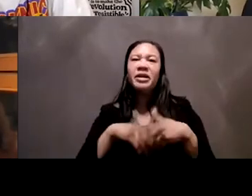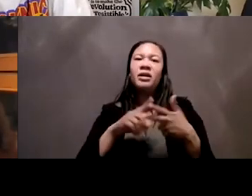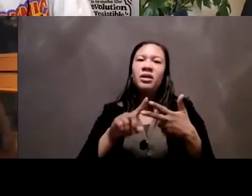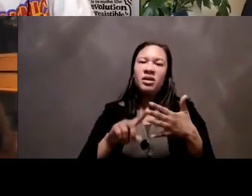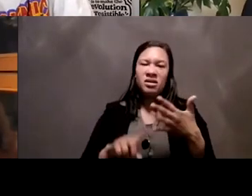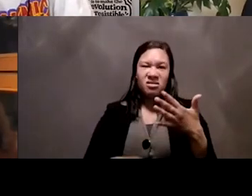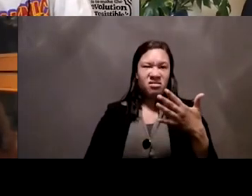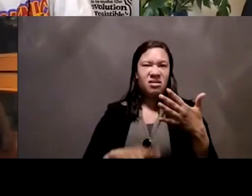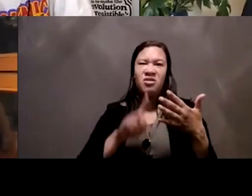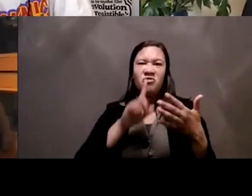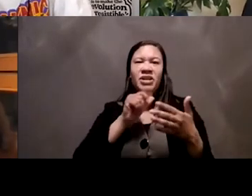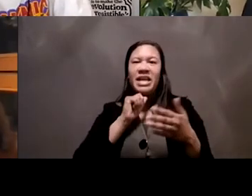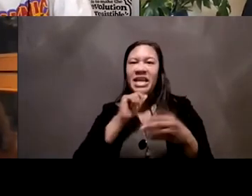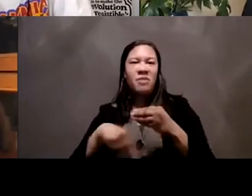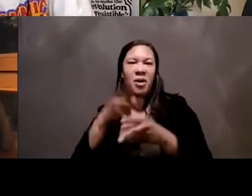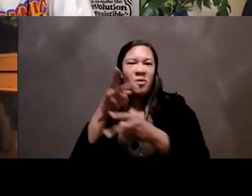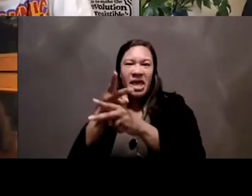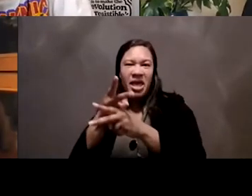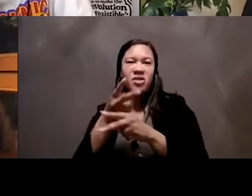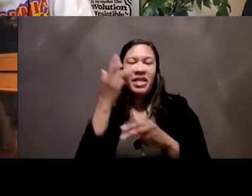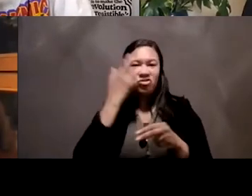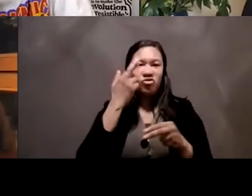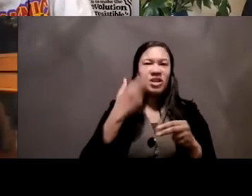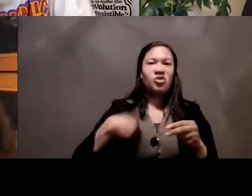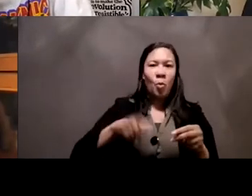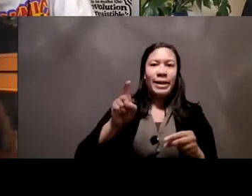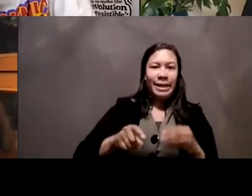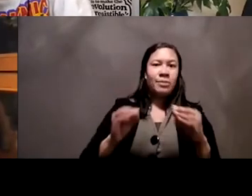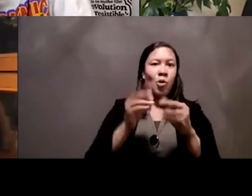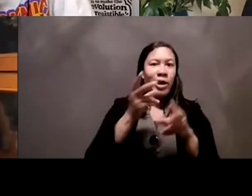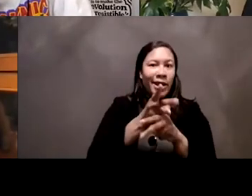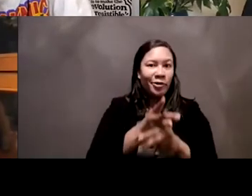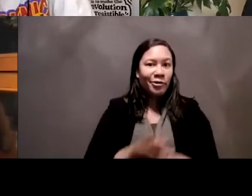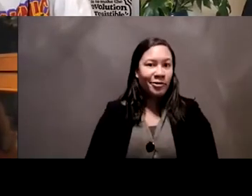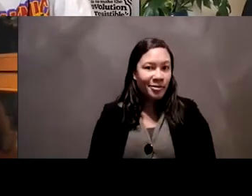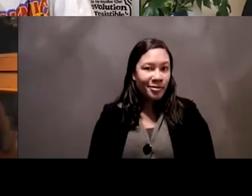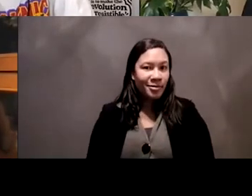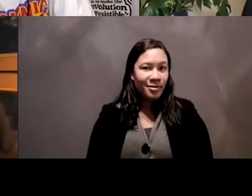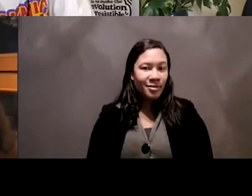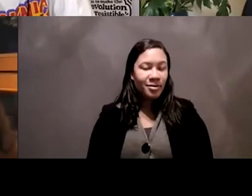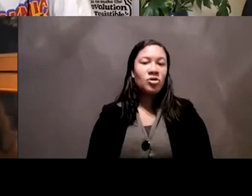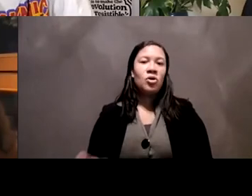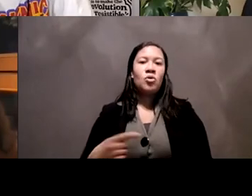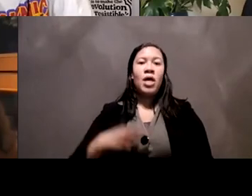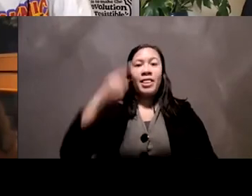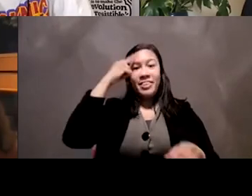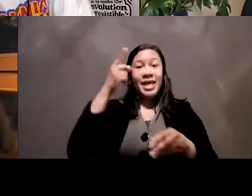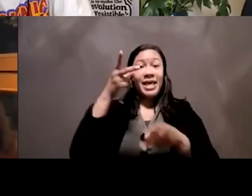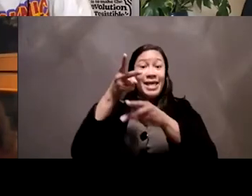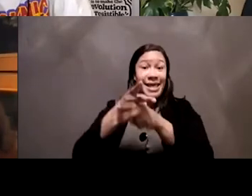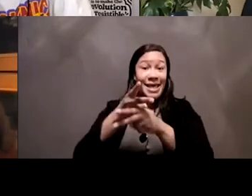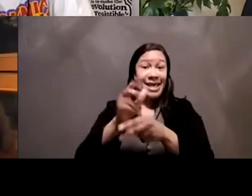and perhaps why we need more care. And I think that care in public